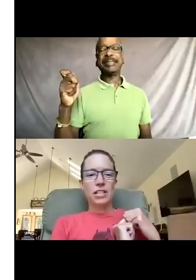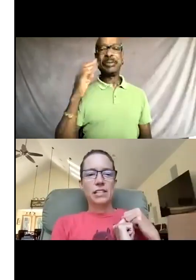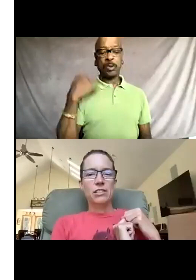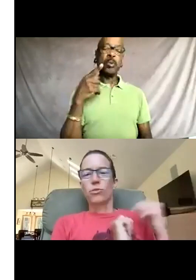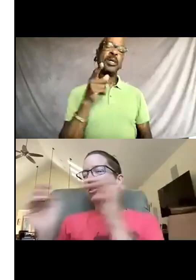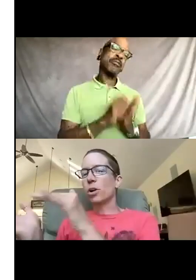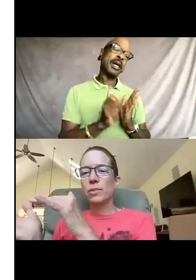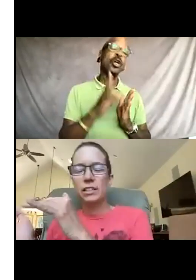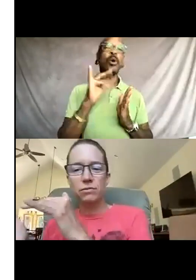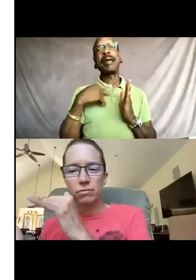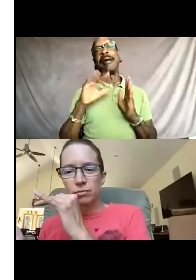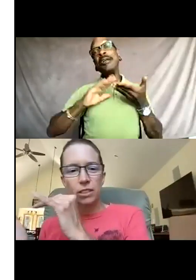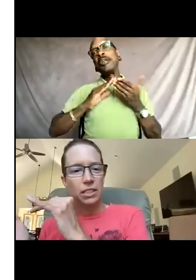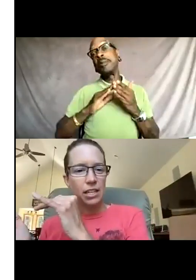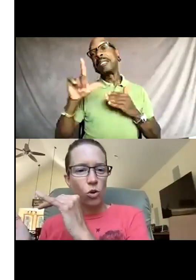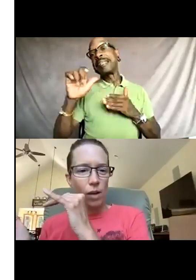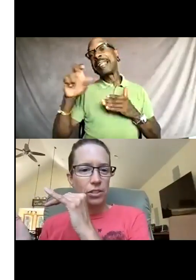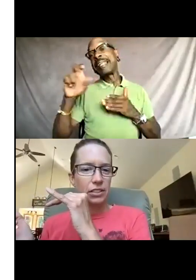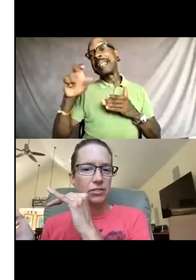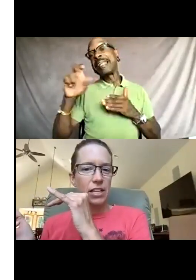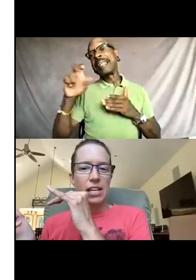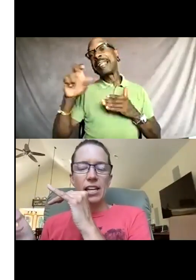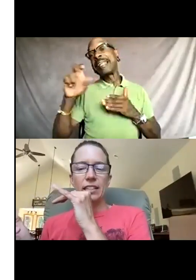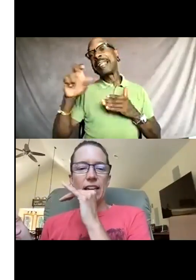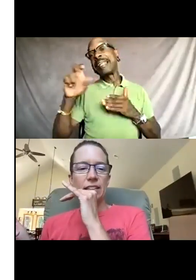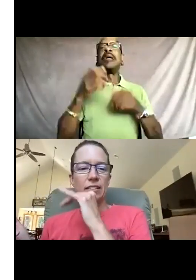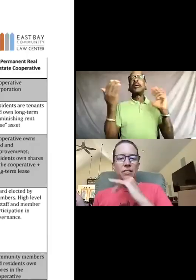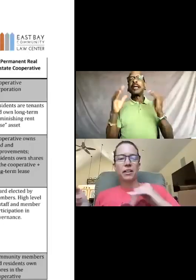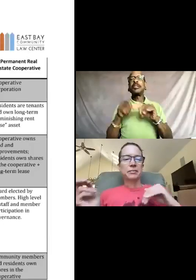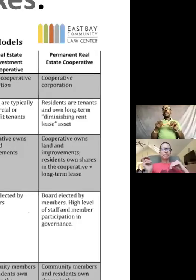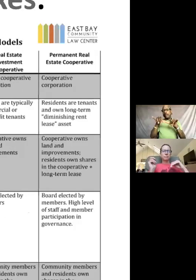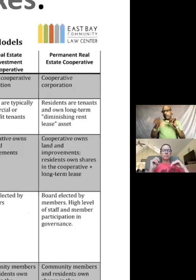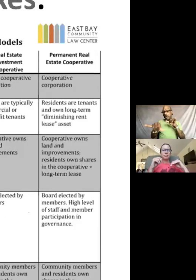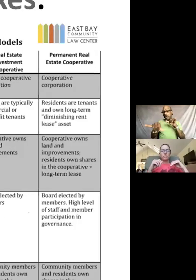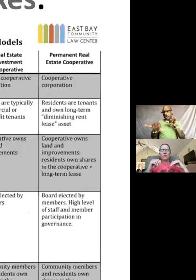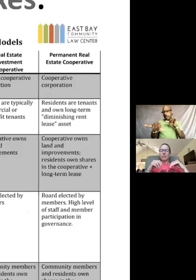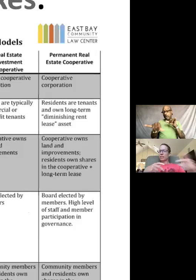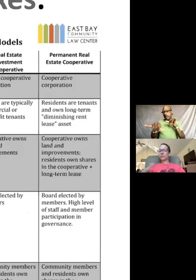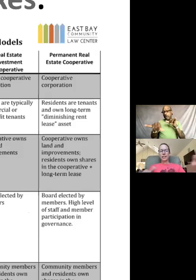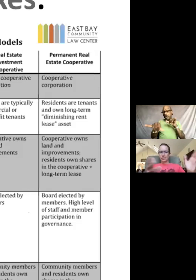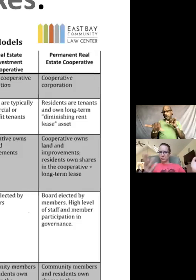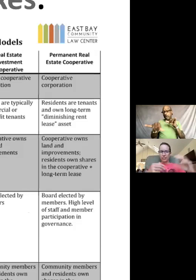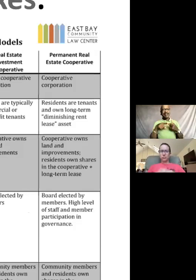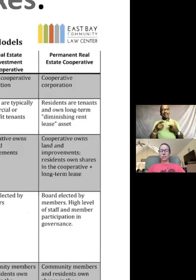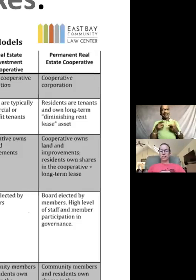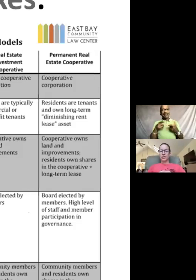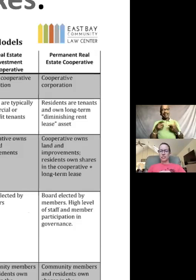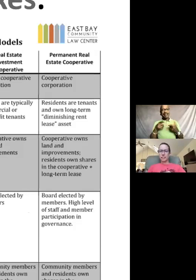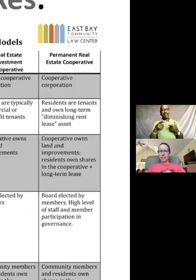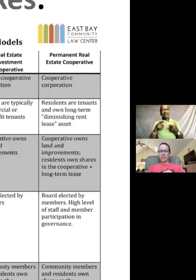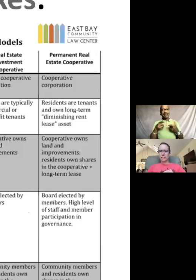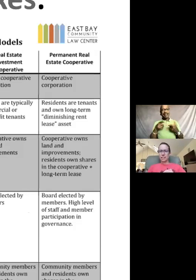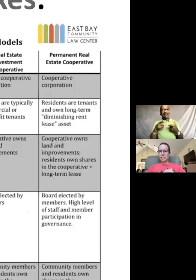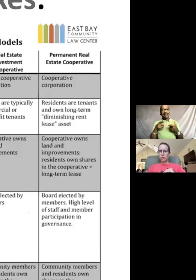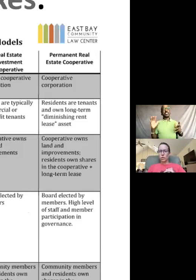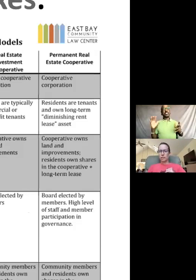trust is versus a permanent real estate cooperative. And then, and we've done that. And in fact, you could go here and